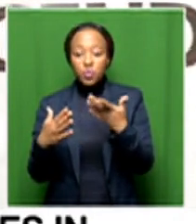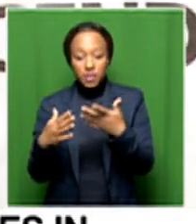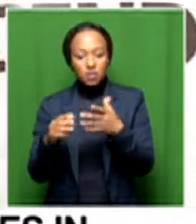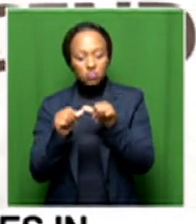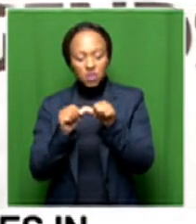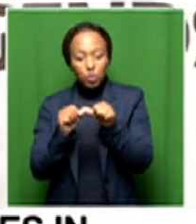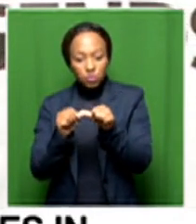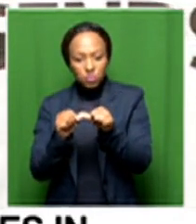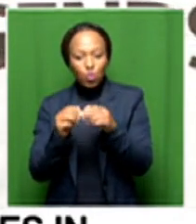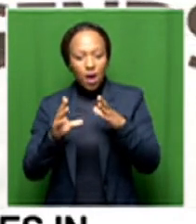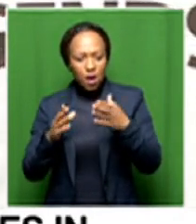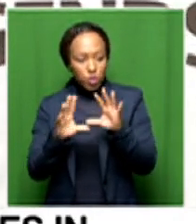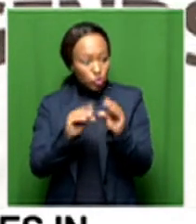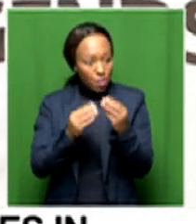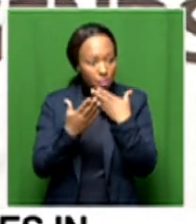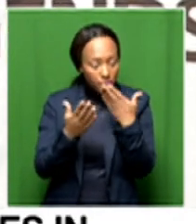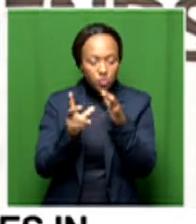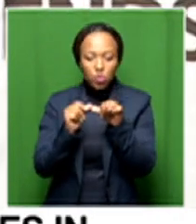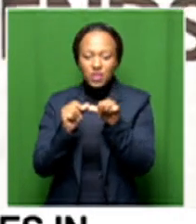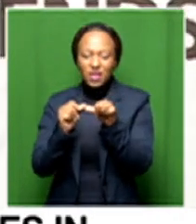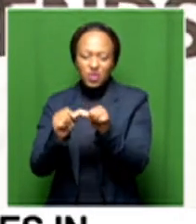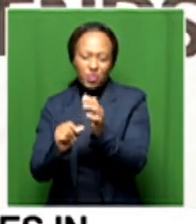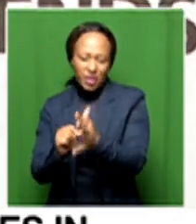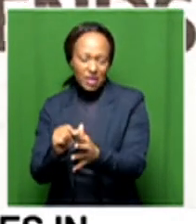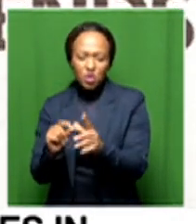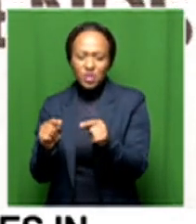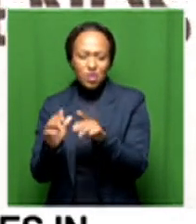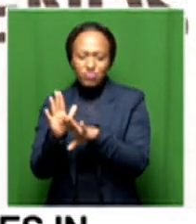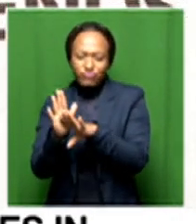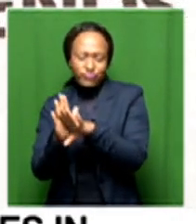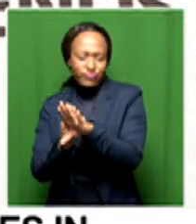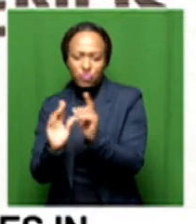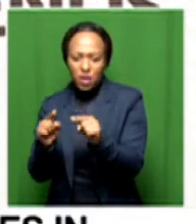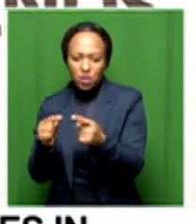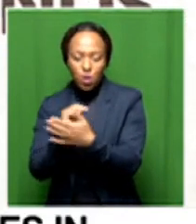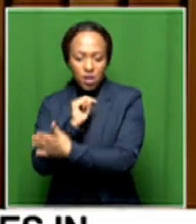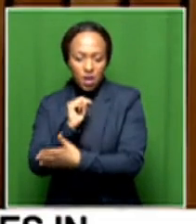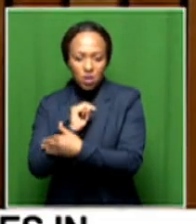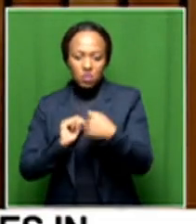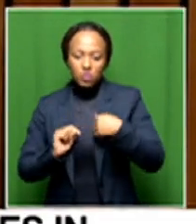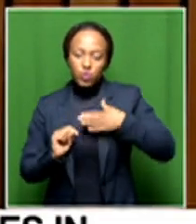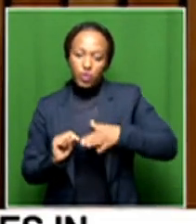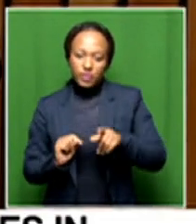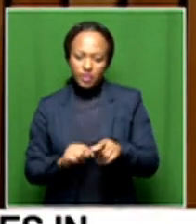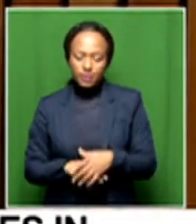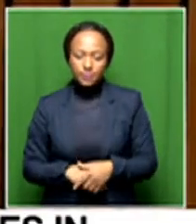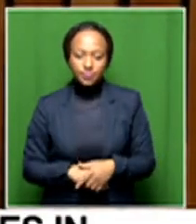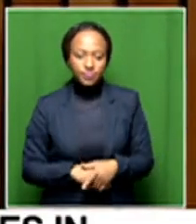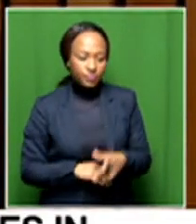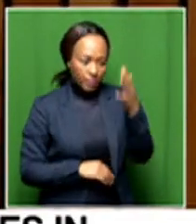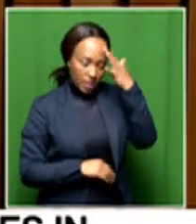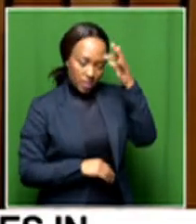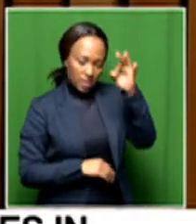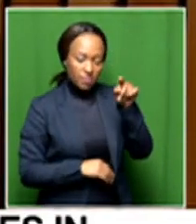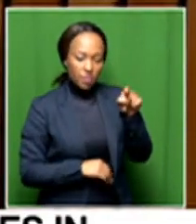it to continue unabating, surely we are not going to move forward and be the country that would want to be. The government watchdog, the